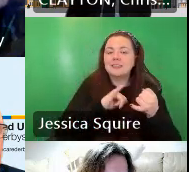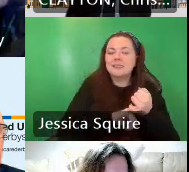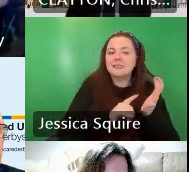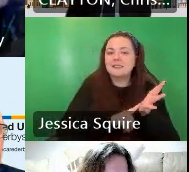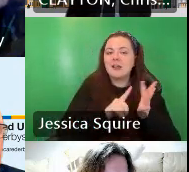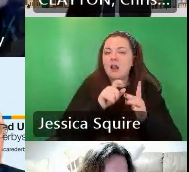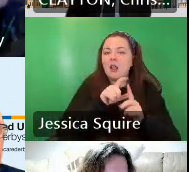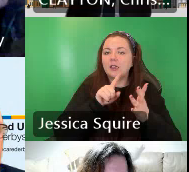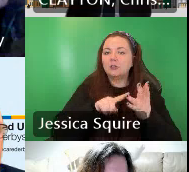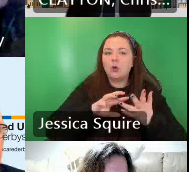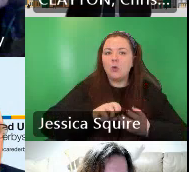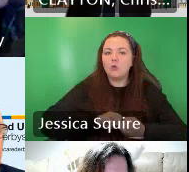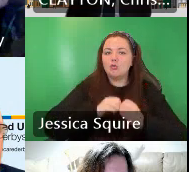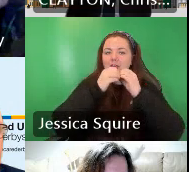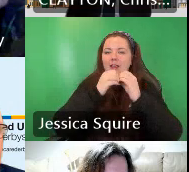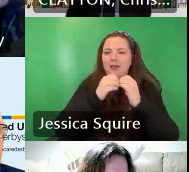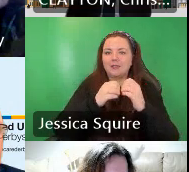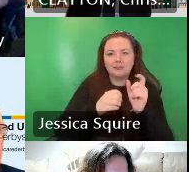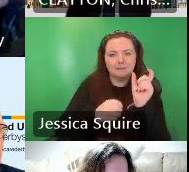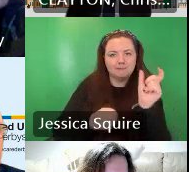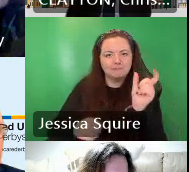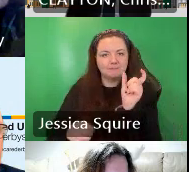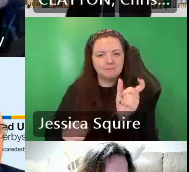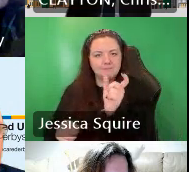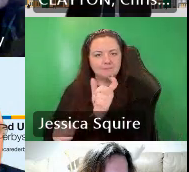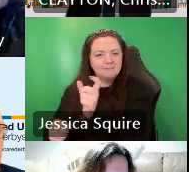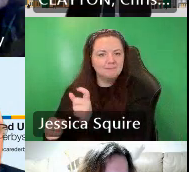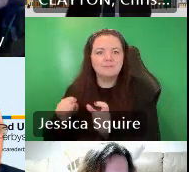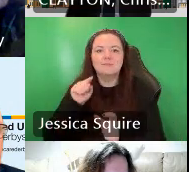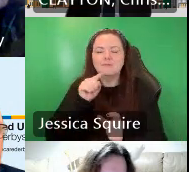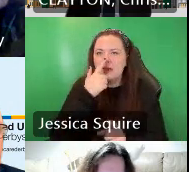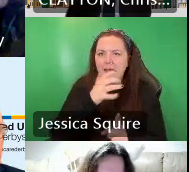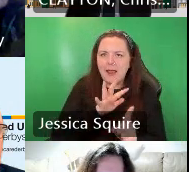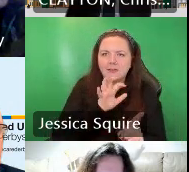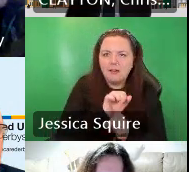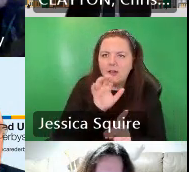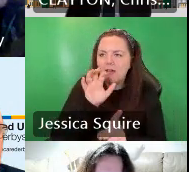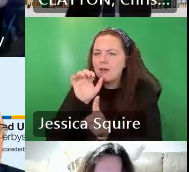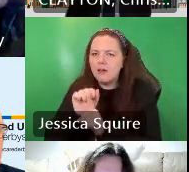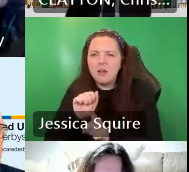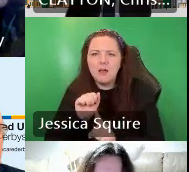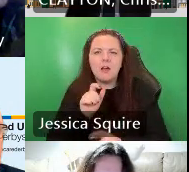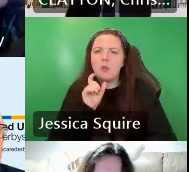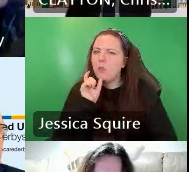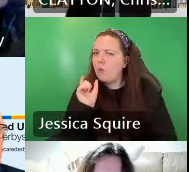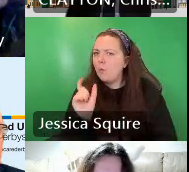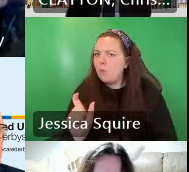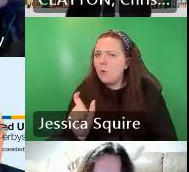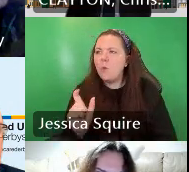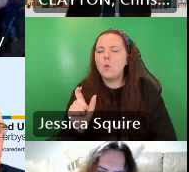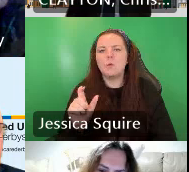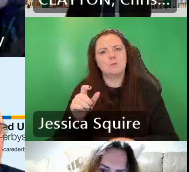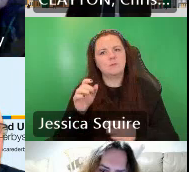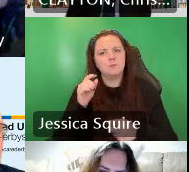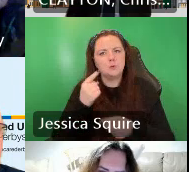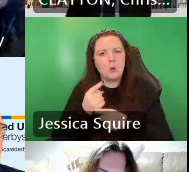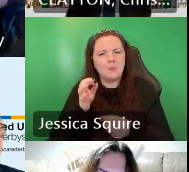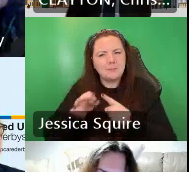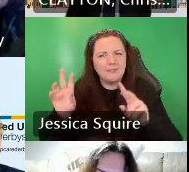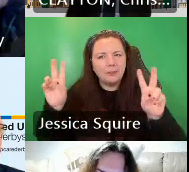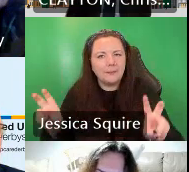well. So you can see at the top there, it's saying there's 5 comments around access, there's 4 comments around system, which is really useful. Obviously, it does